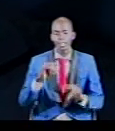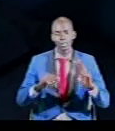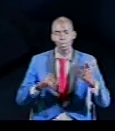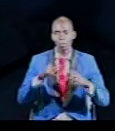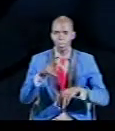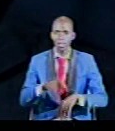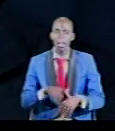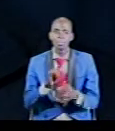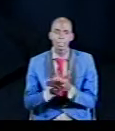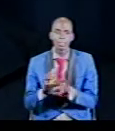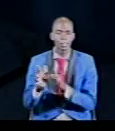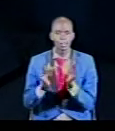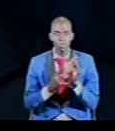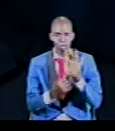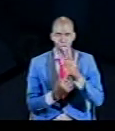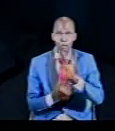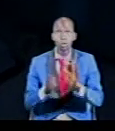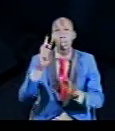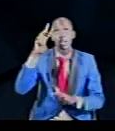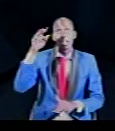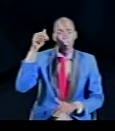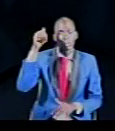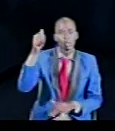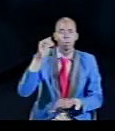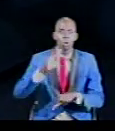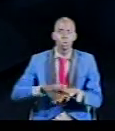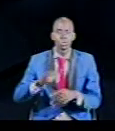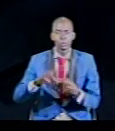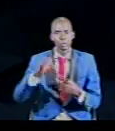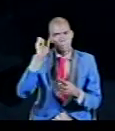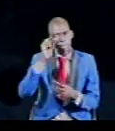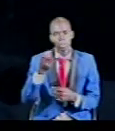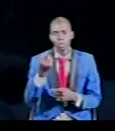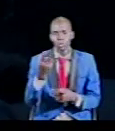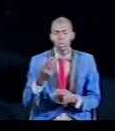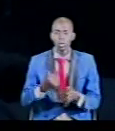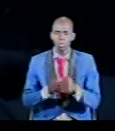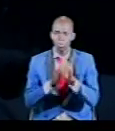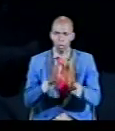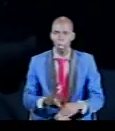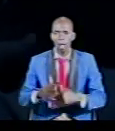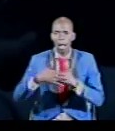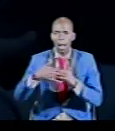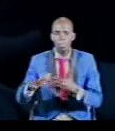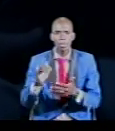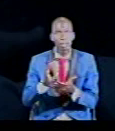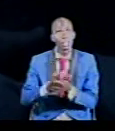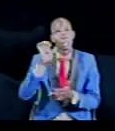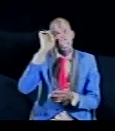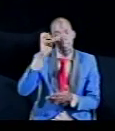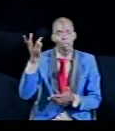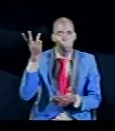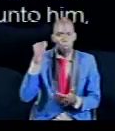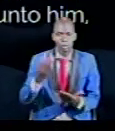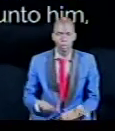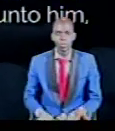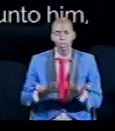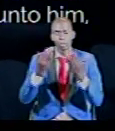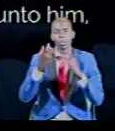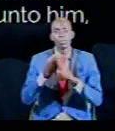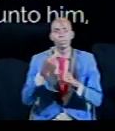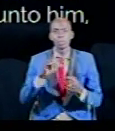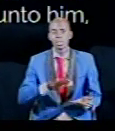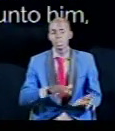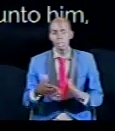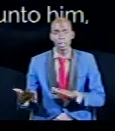that Jesus showed himself to his disciples after he had risen from the dead. In